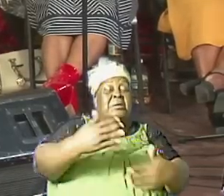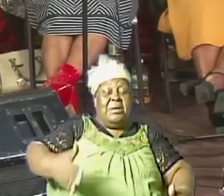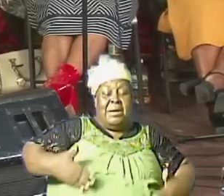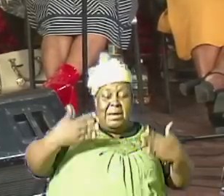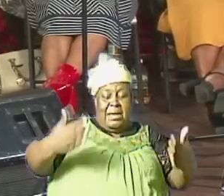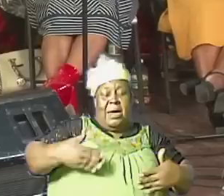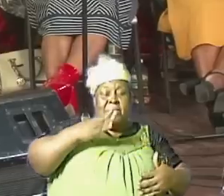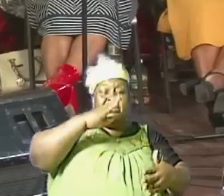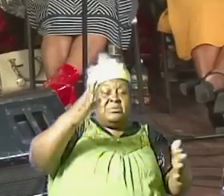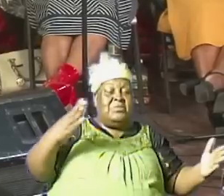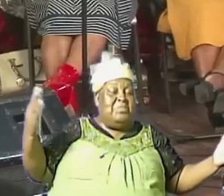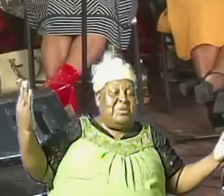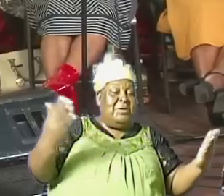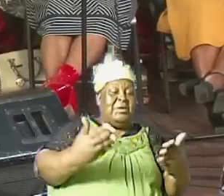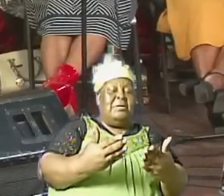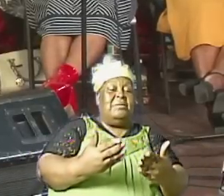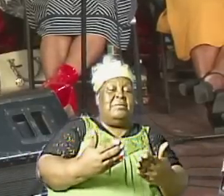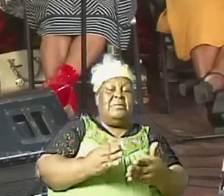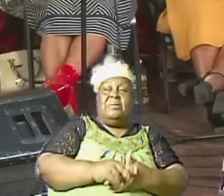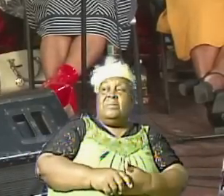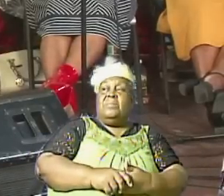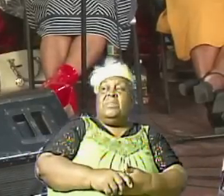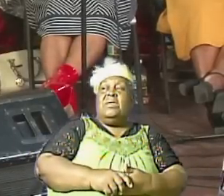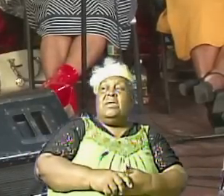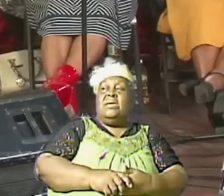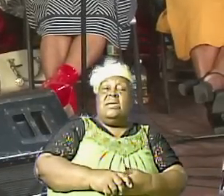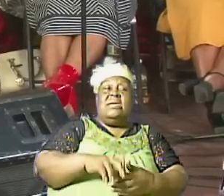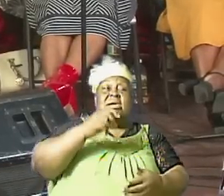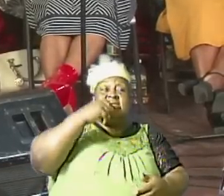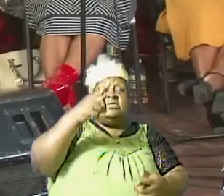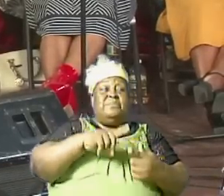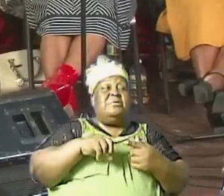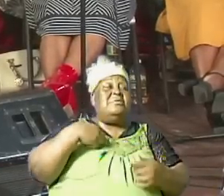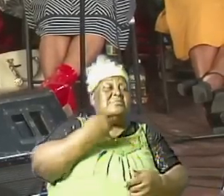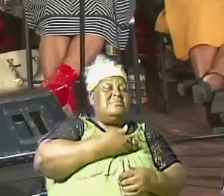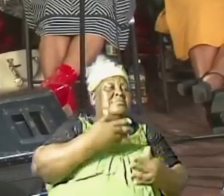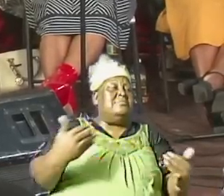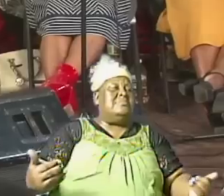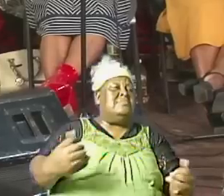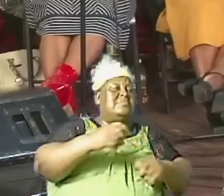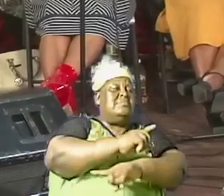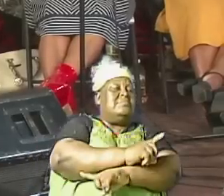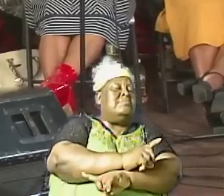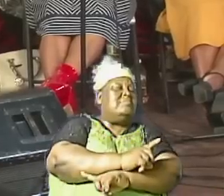to be here. Amen. Praise God. Well, speak to us today